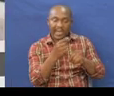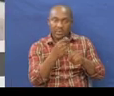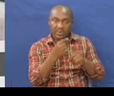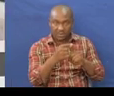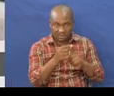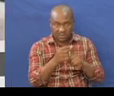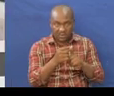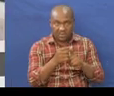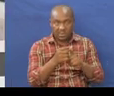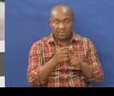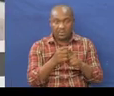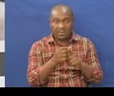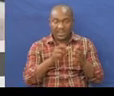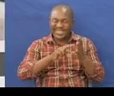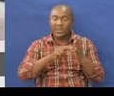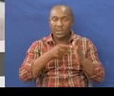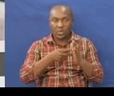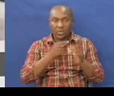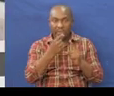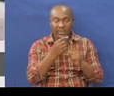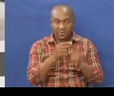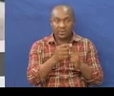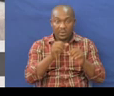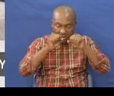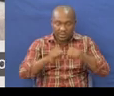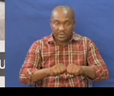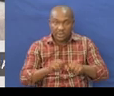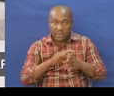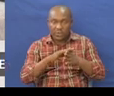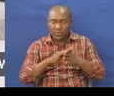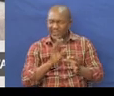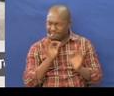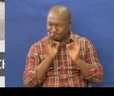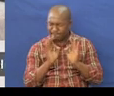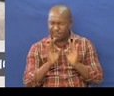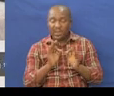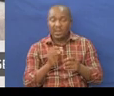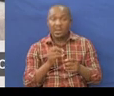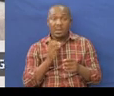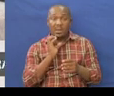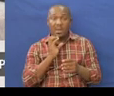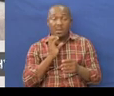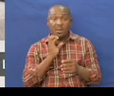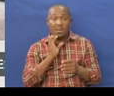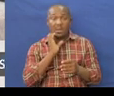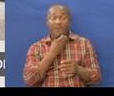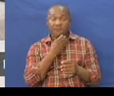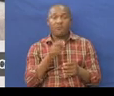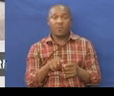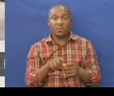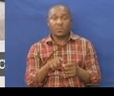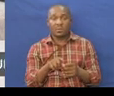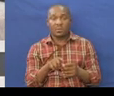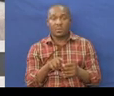your research. You must be very, very careful with these technical terms and words. But